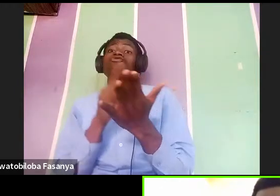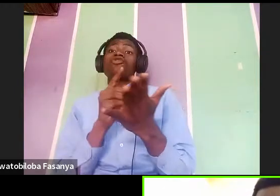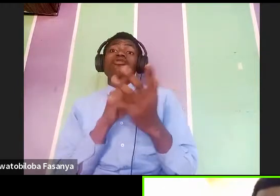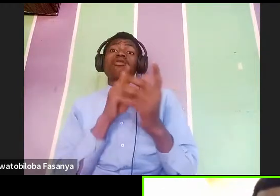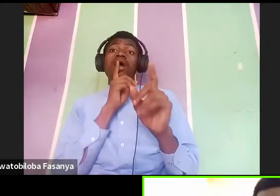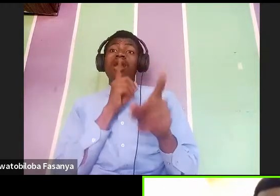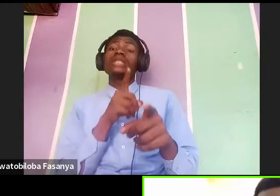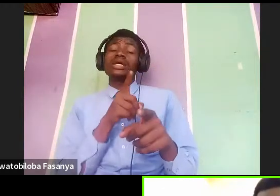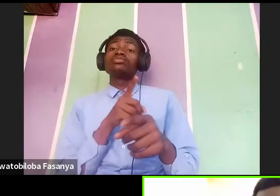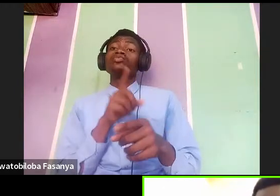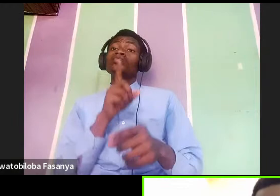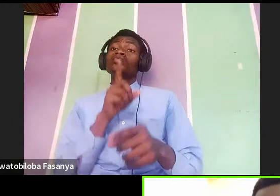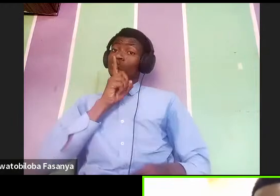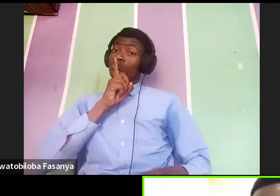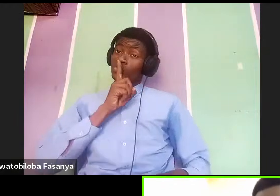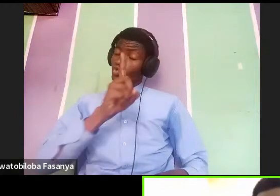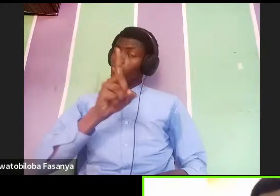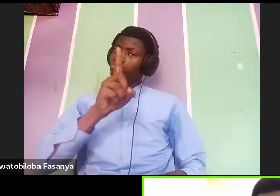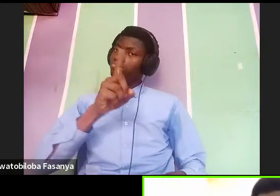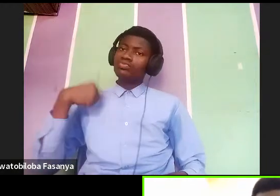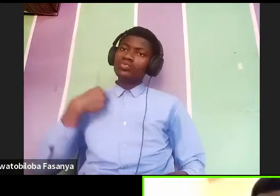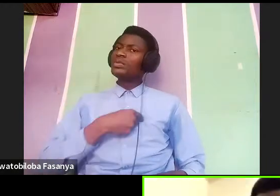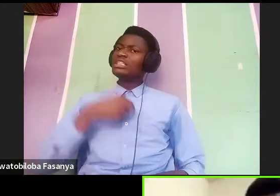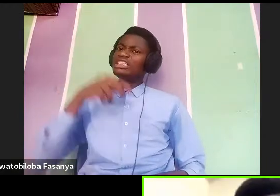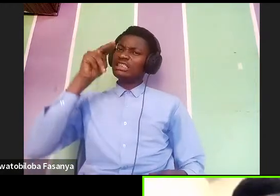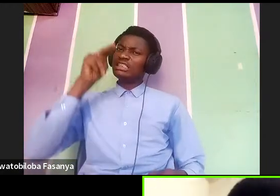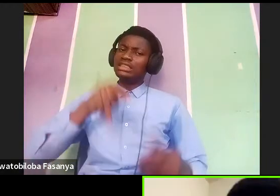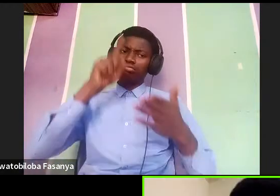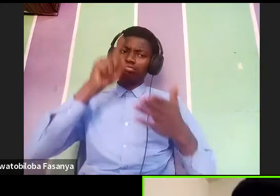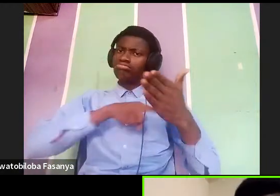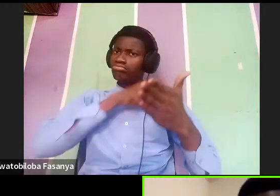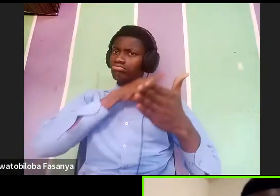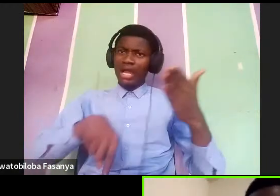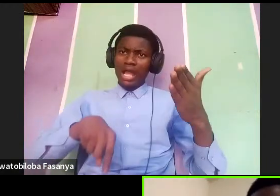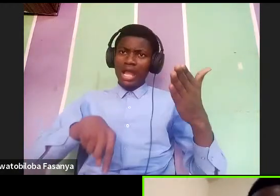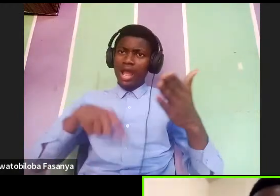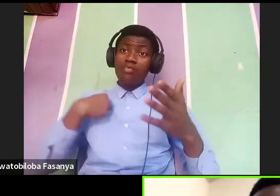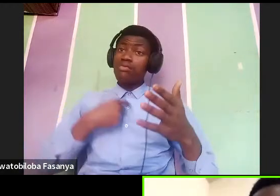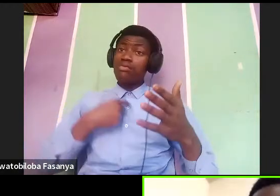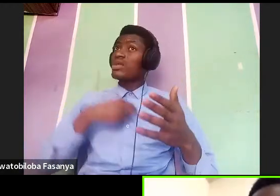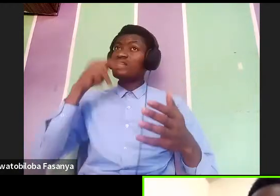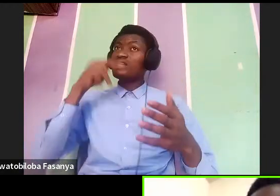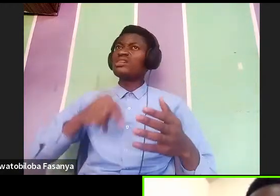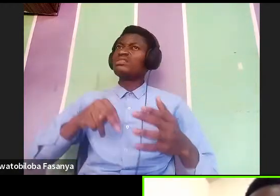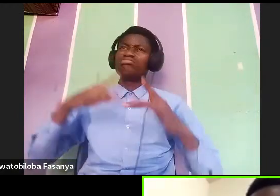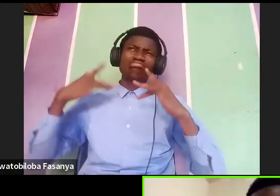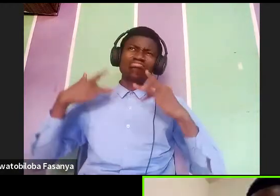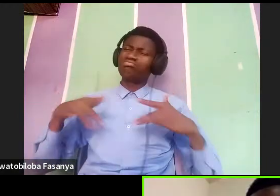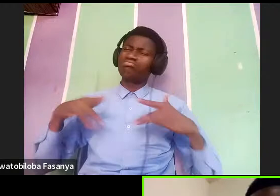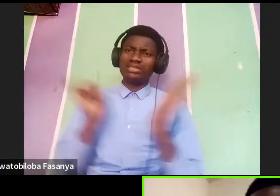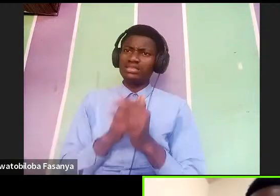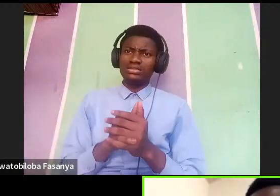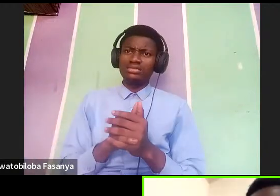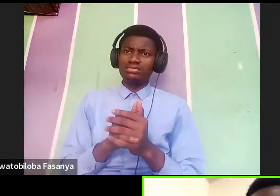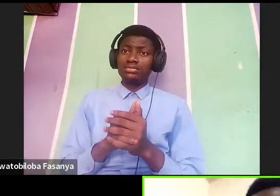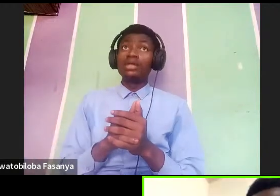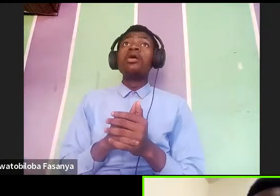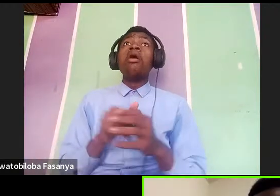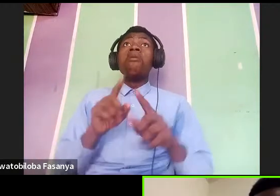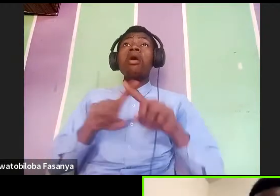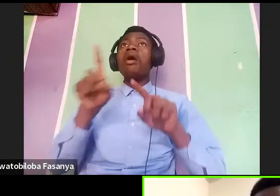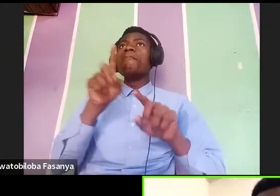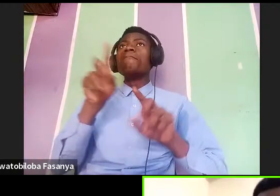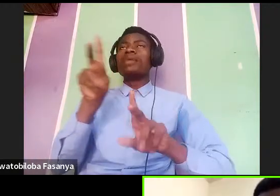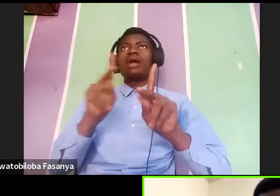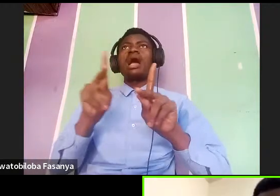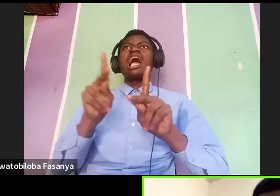Most of us, that's what we get tempted, is, as you said, is a natural response. But number one, why I say it should be